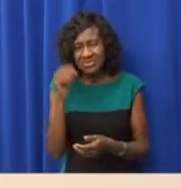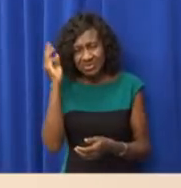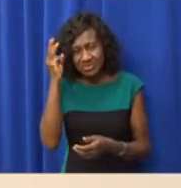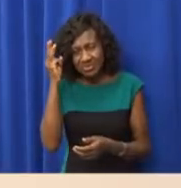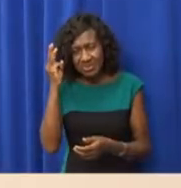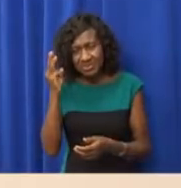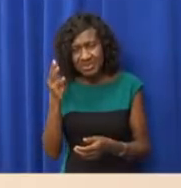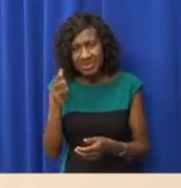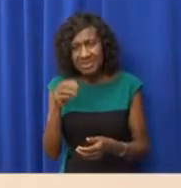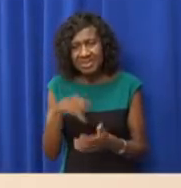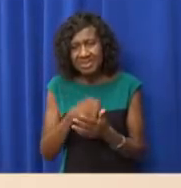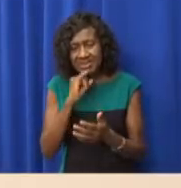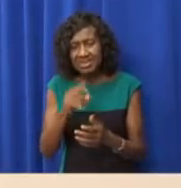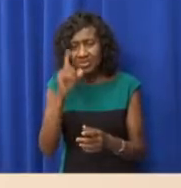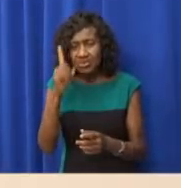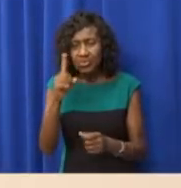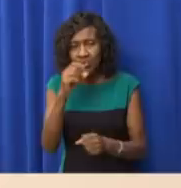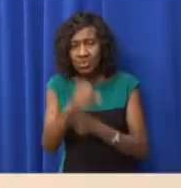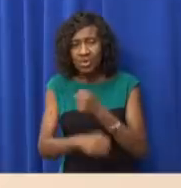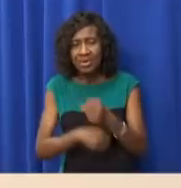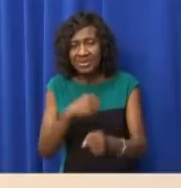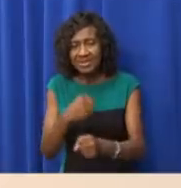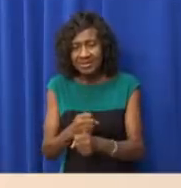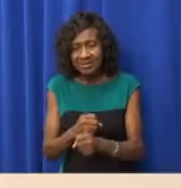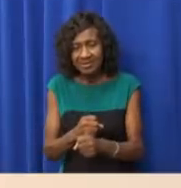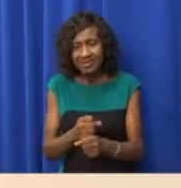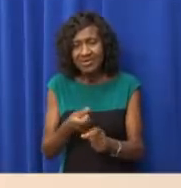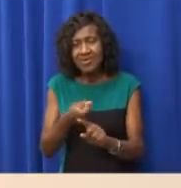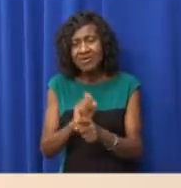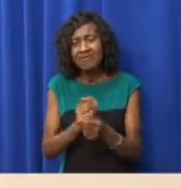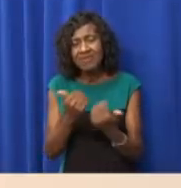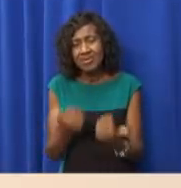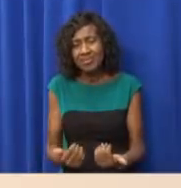away. There are multiple opportunities between now and then to register.